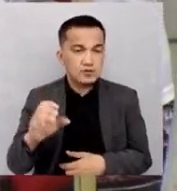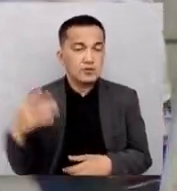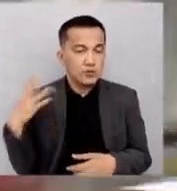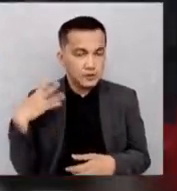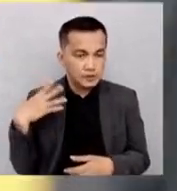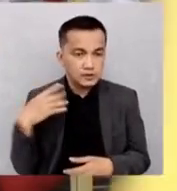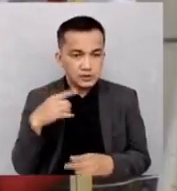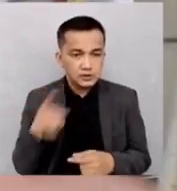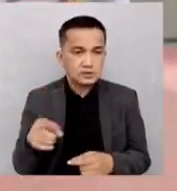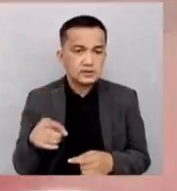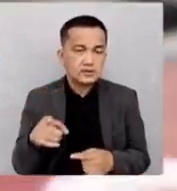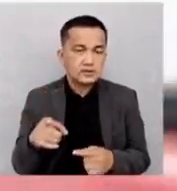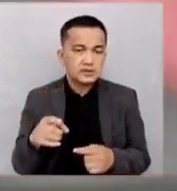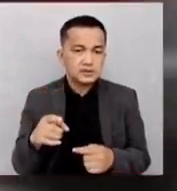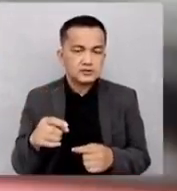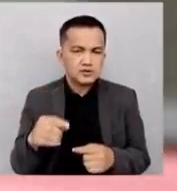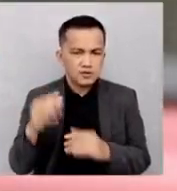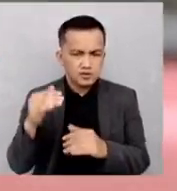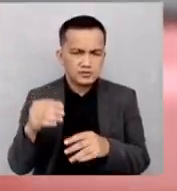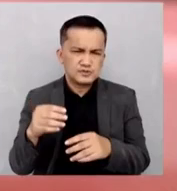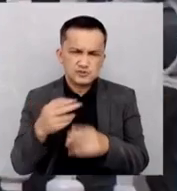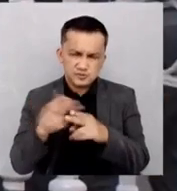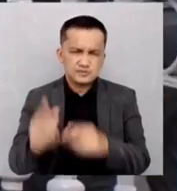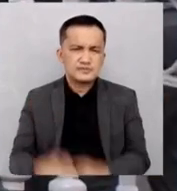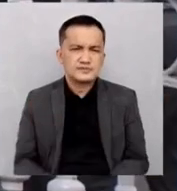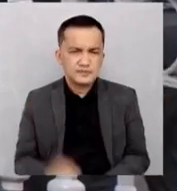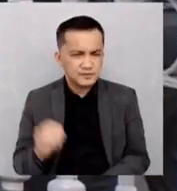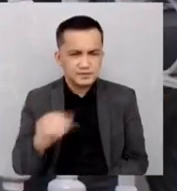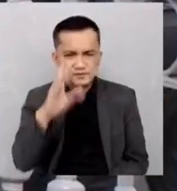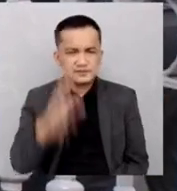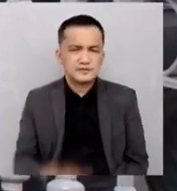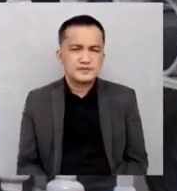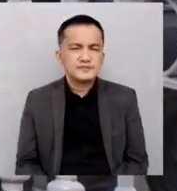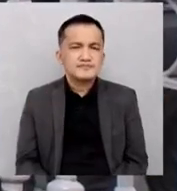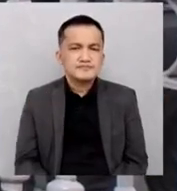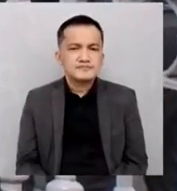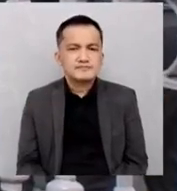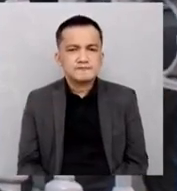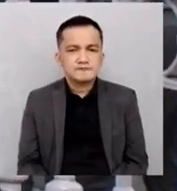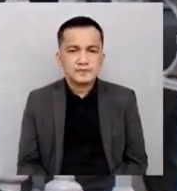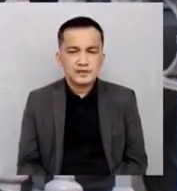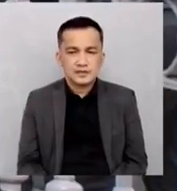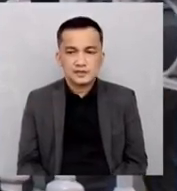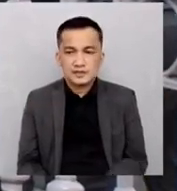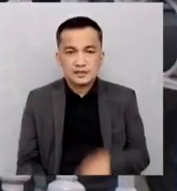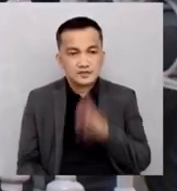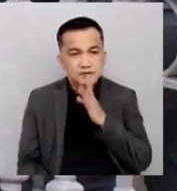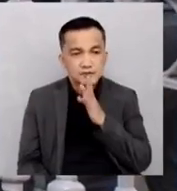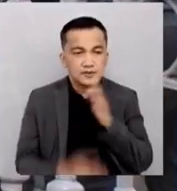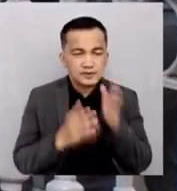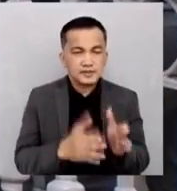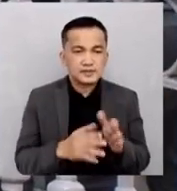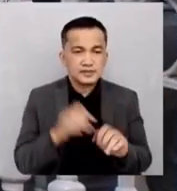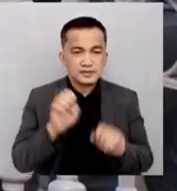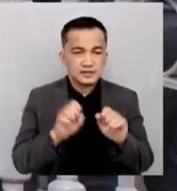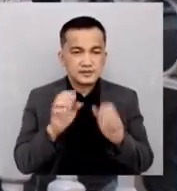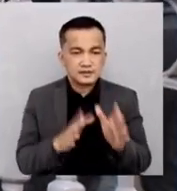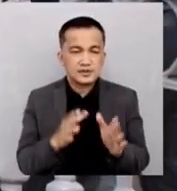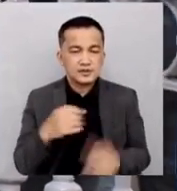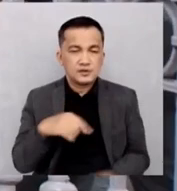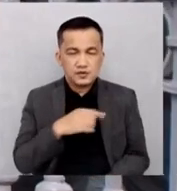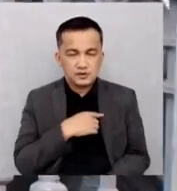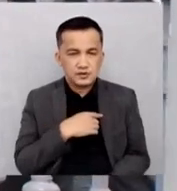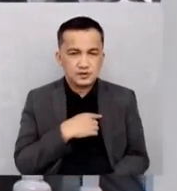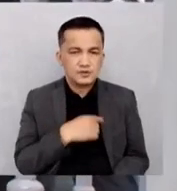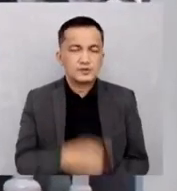be released soon. And also, we've spoken with some of the examinees